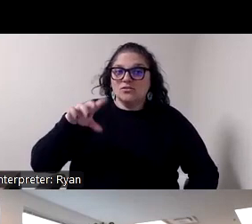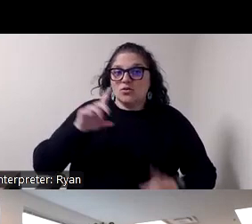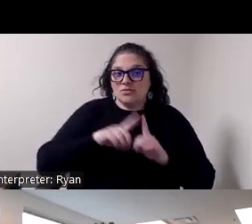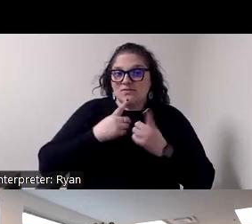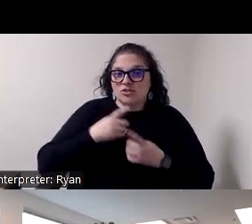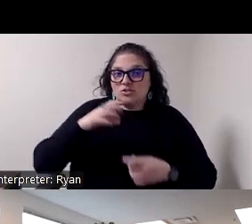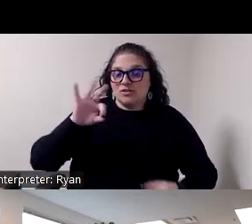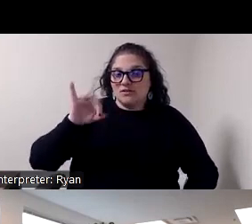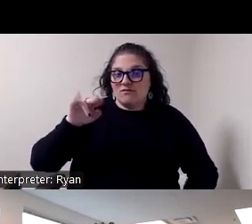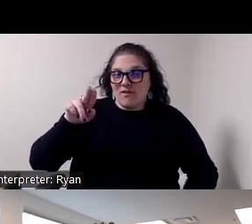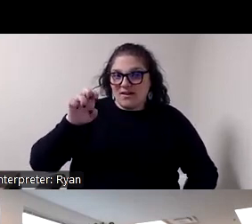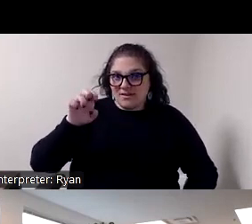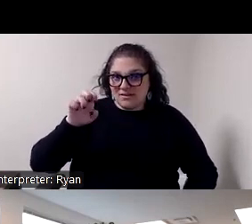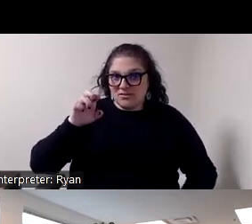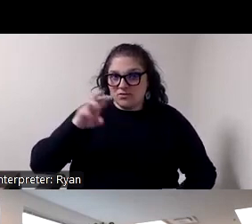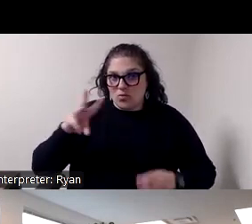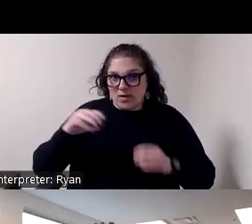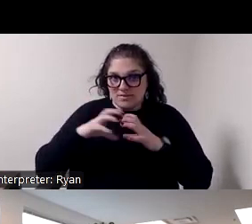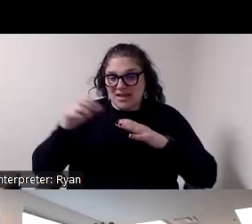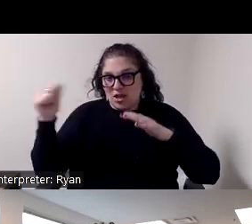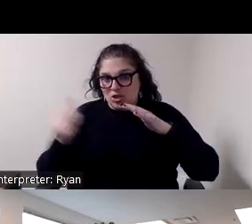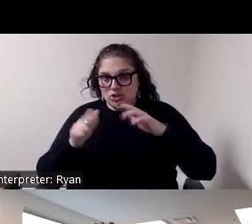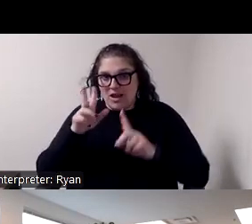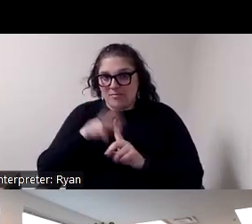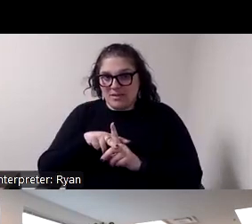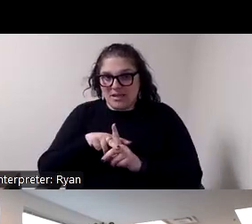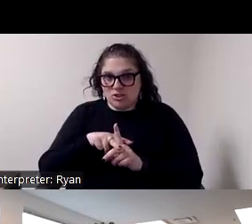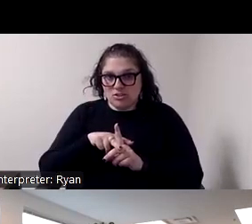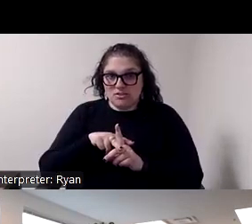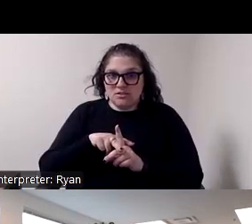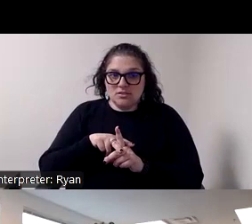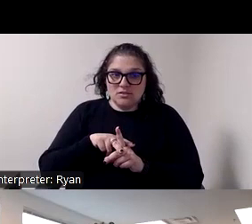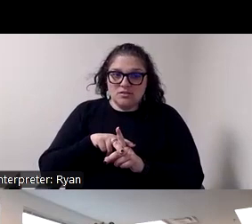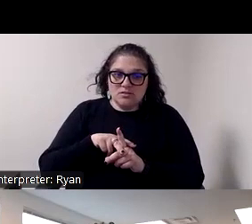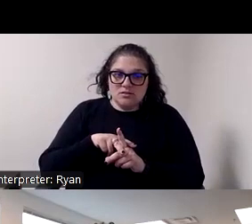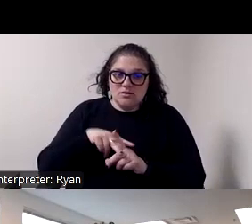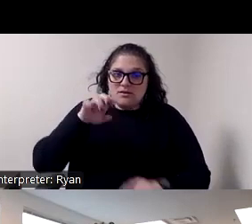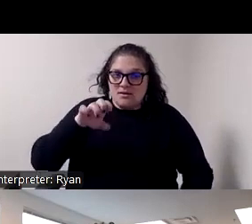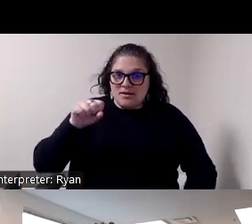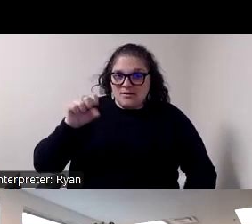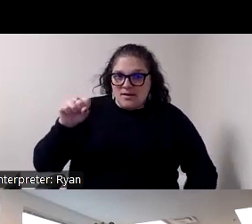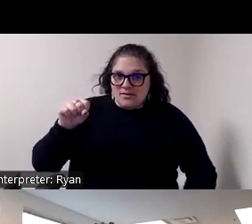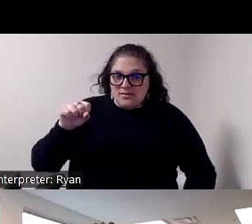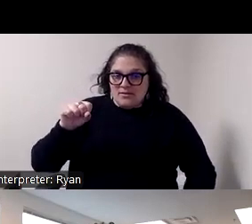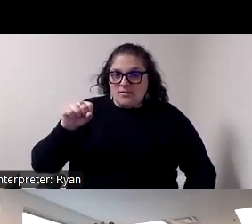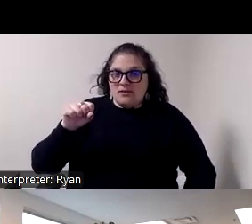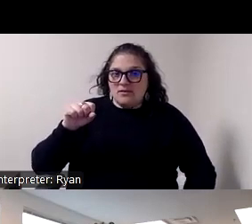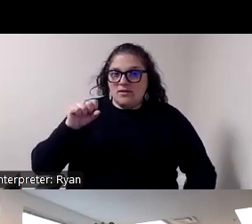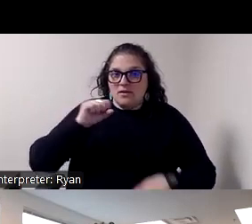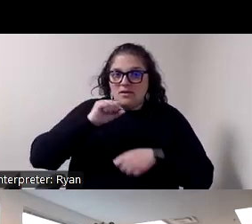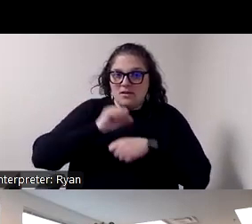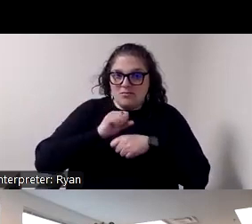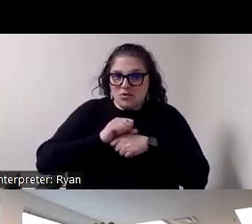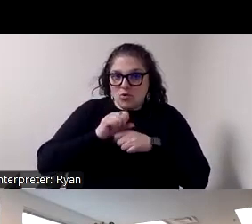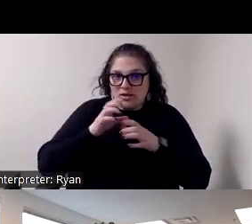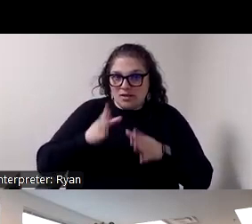website, under applications, there is ESS, Employee Self-Service.